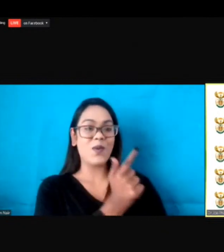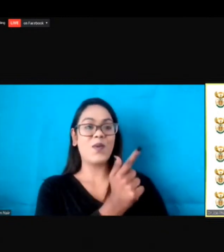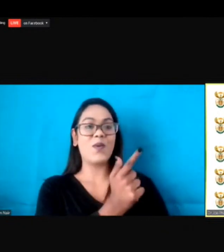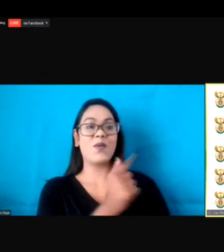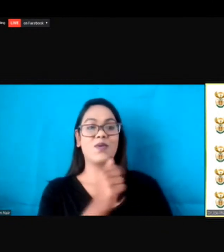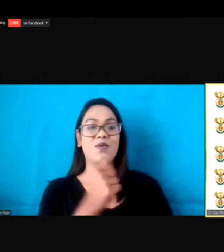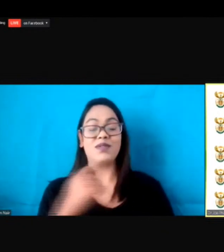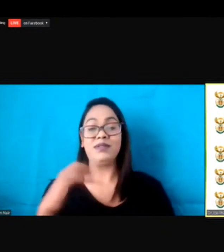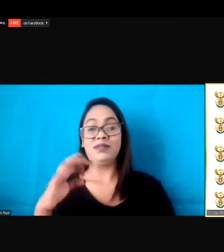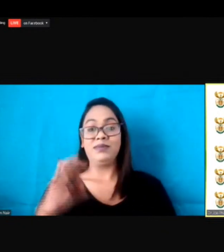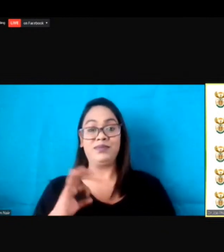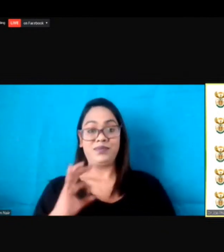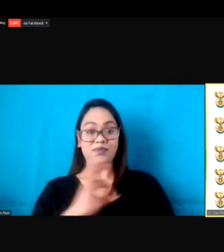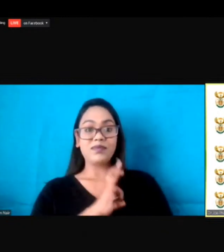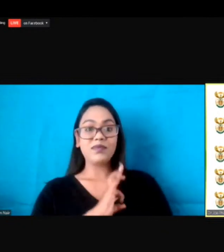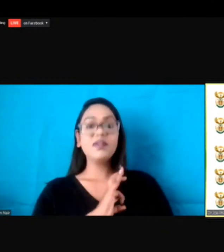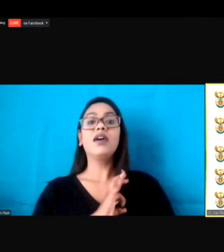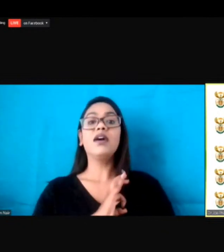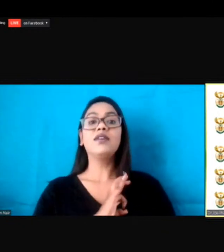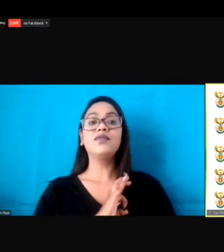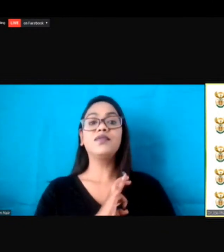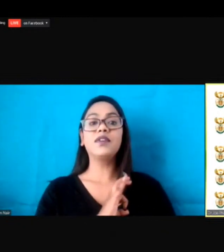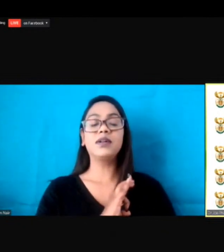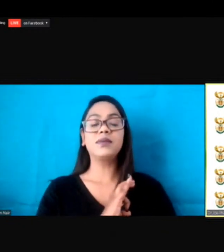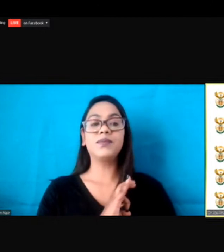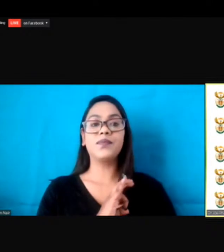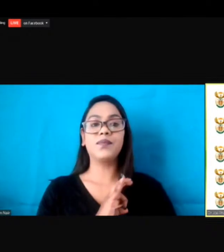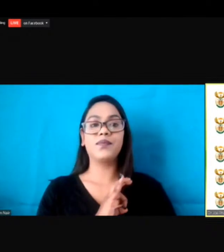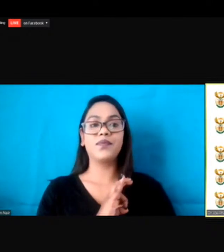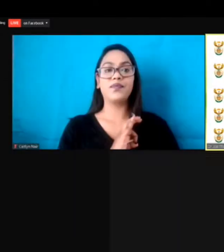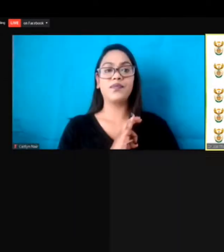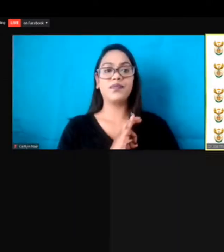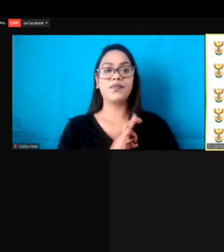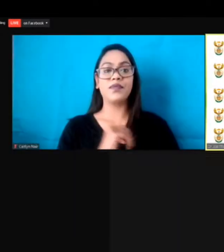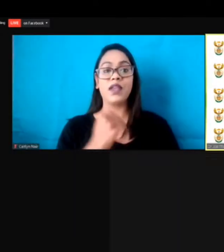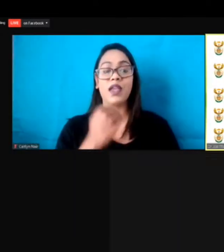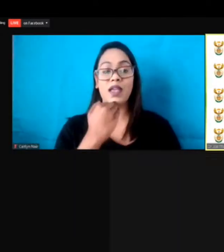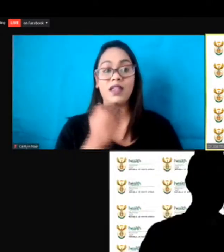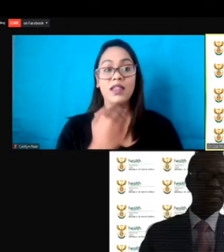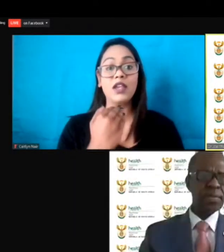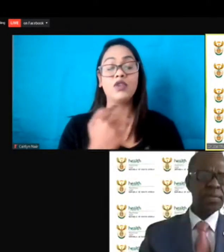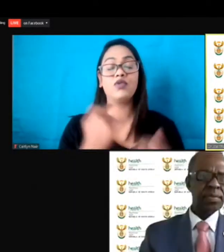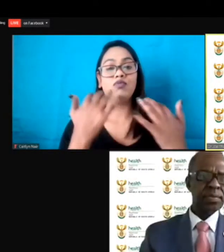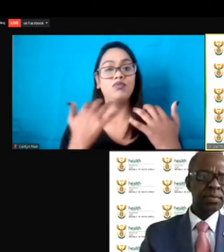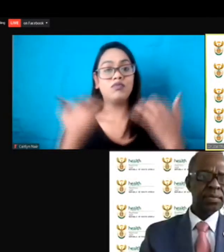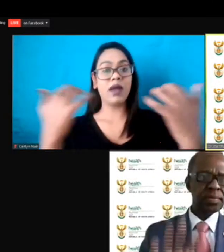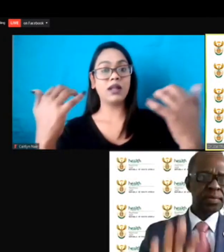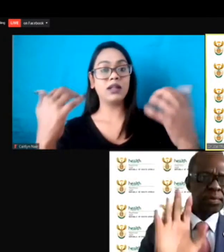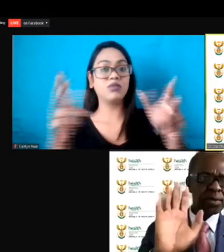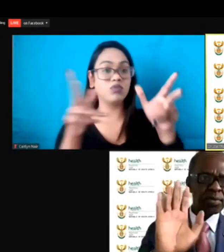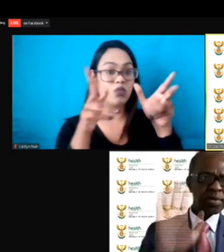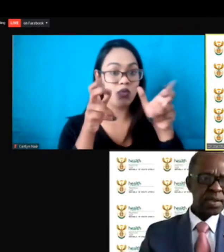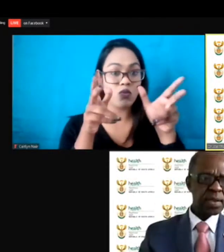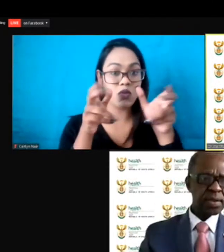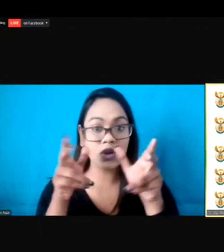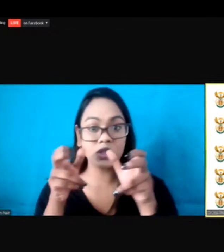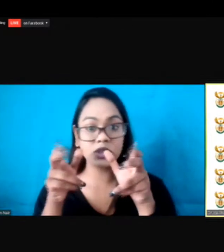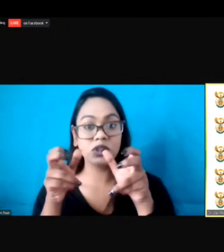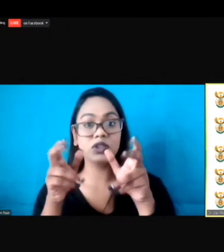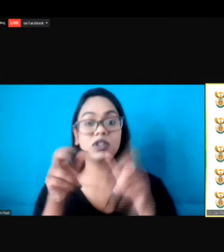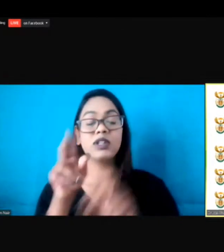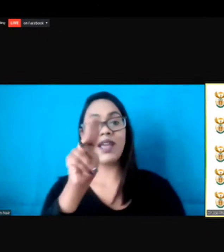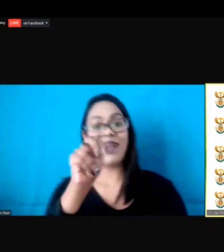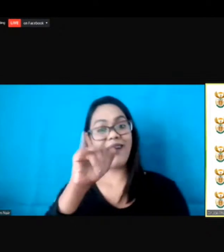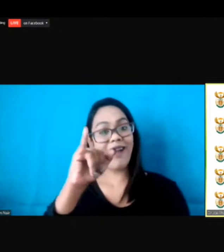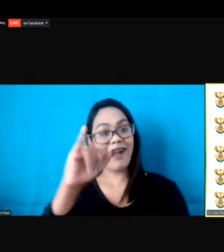Dr. Sibongiseni Dhlomo, to our panelists from the